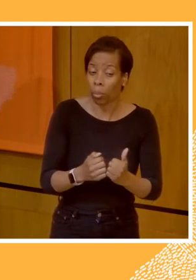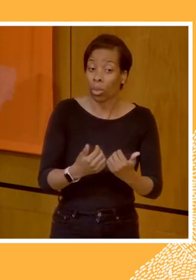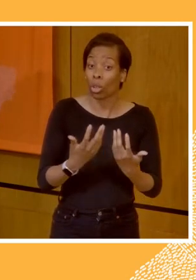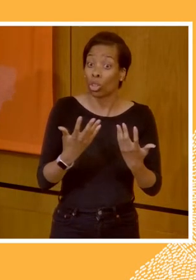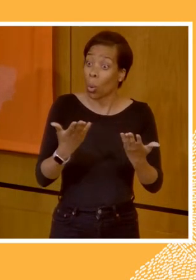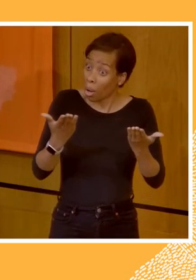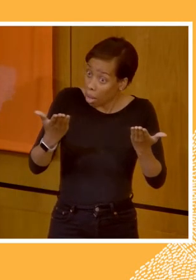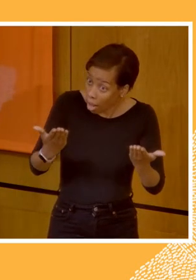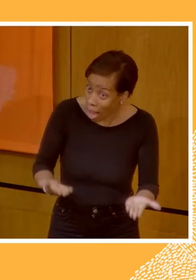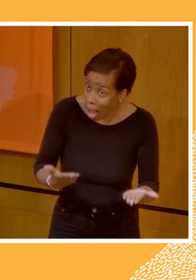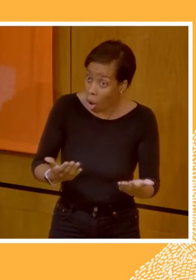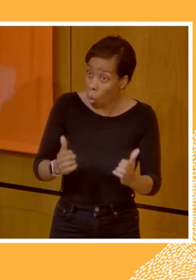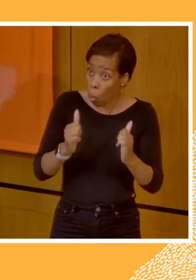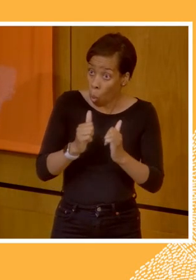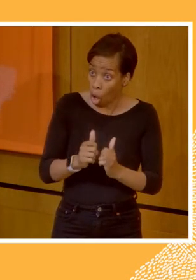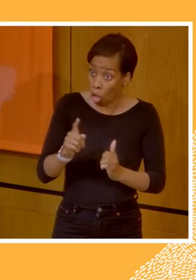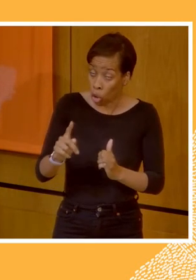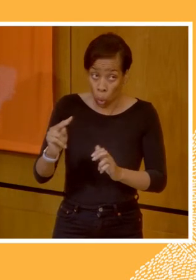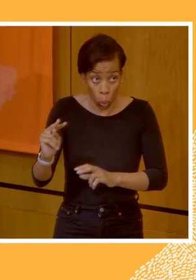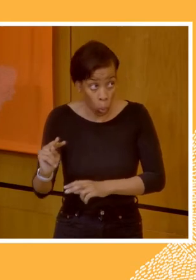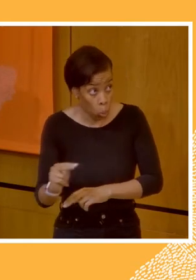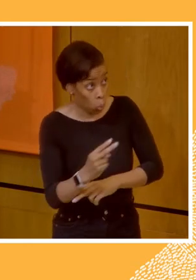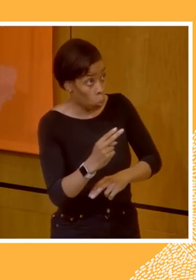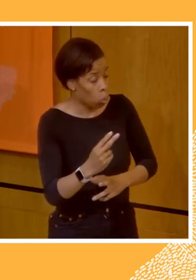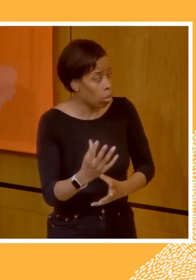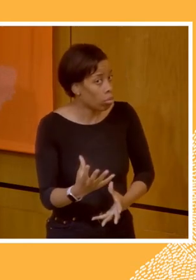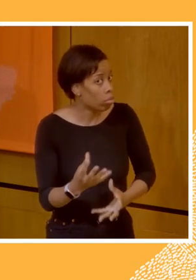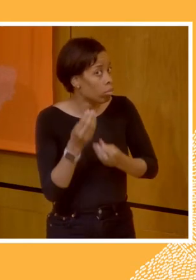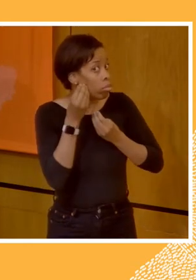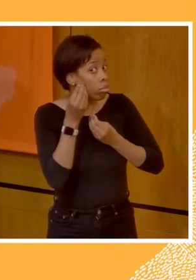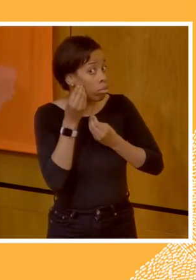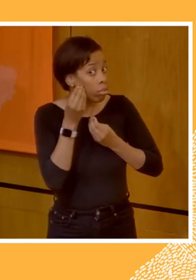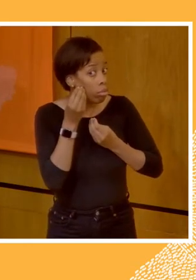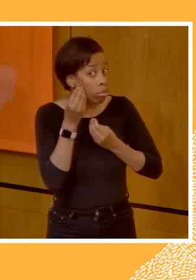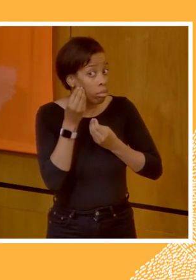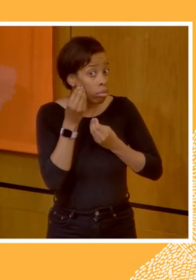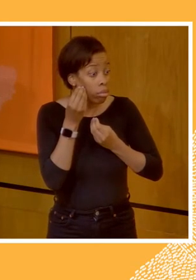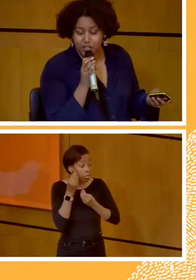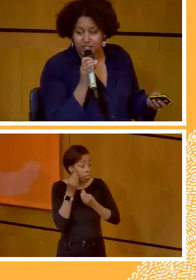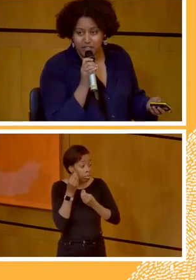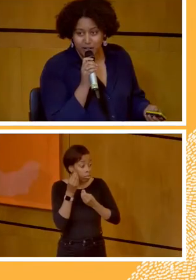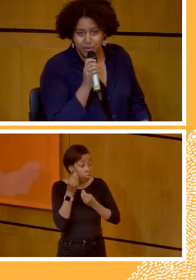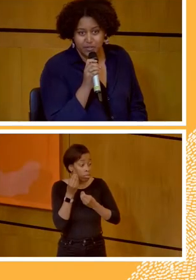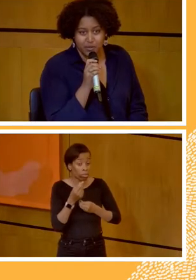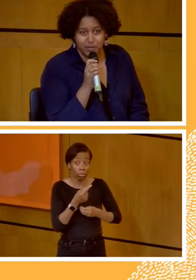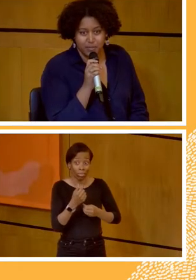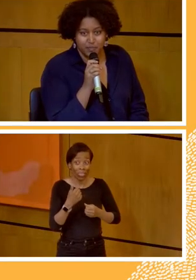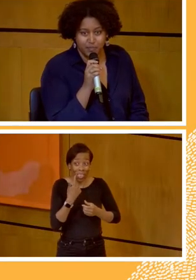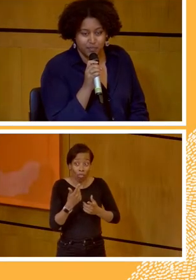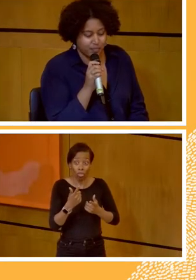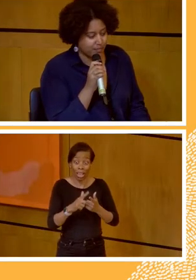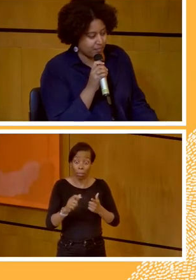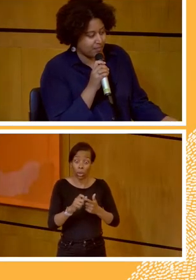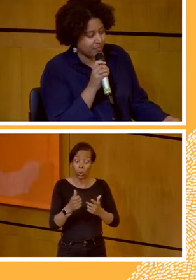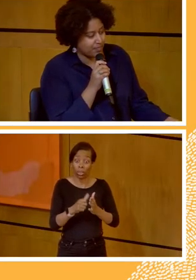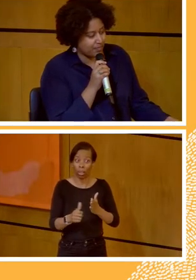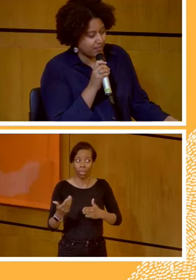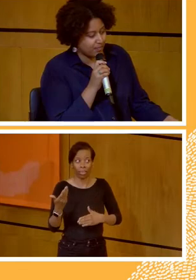take a moment. You're going to hear a sound come on. And this is what's played at the start of every episode.